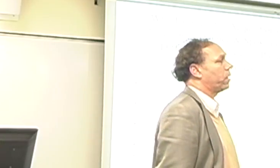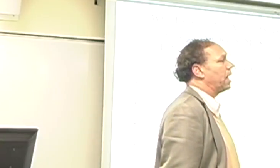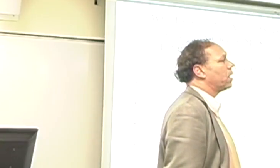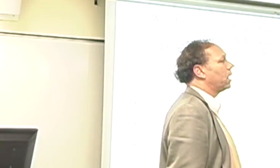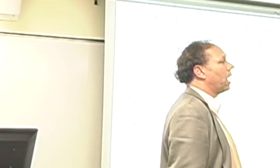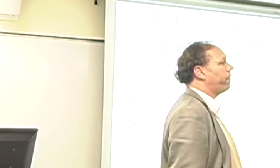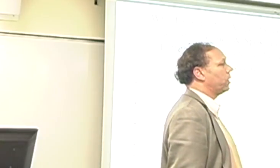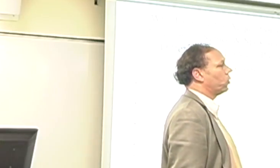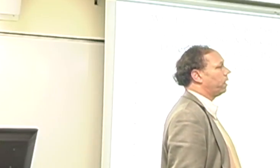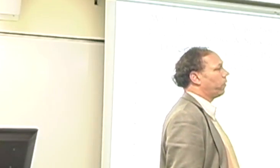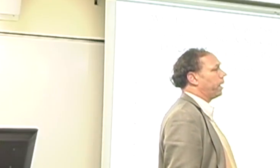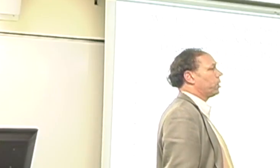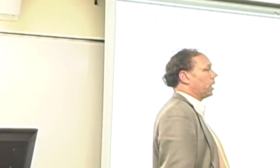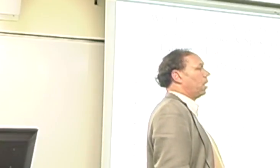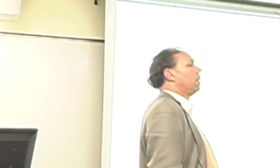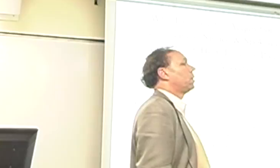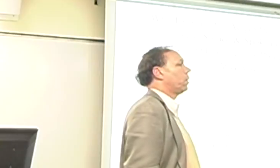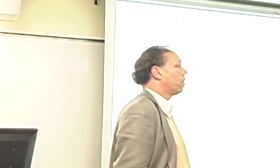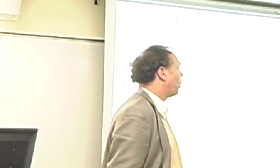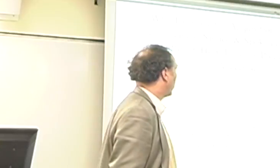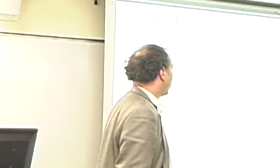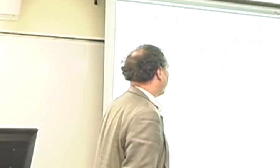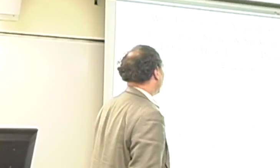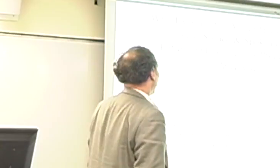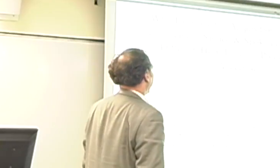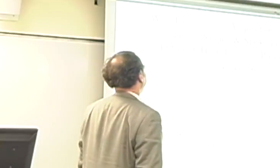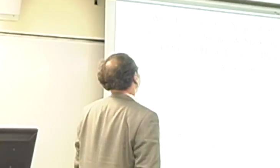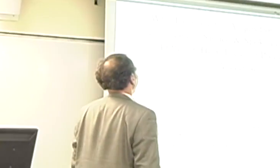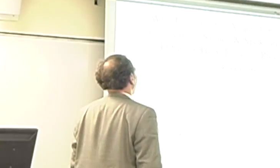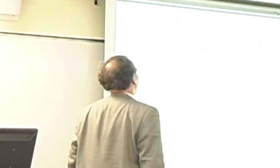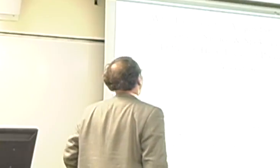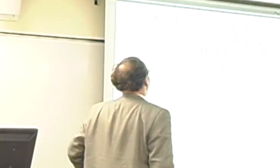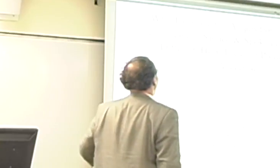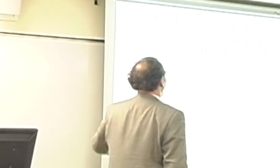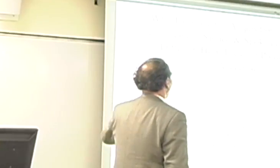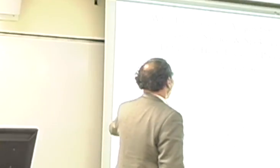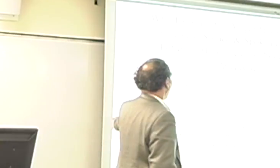So there just isn't enough visual information to support speech reading.